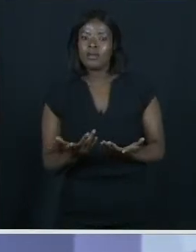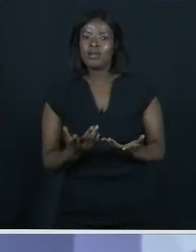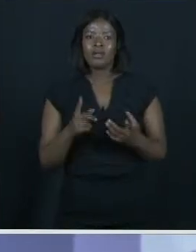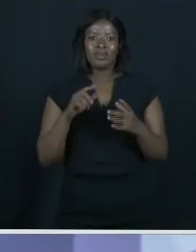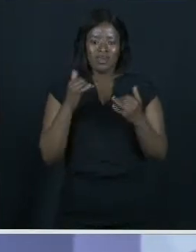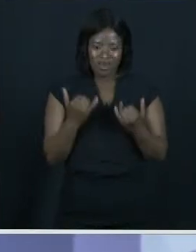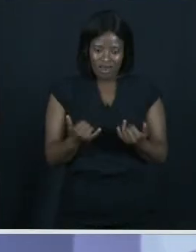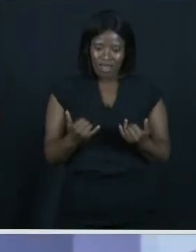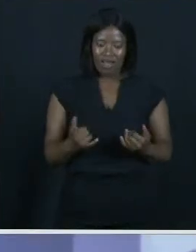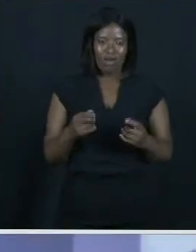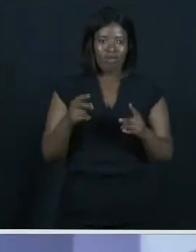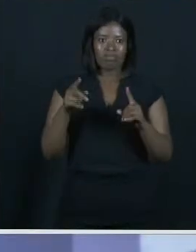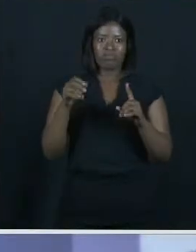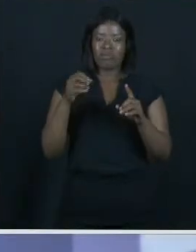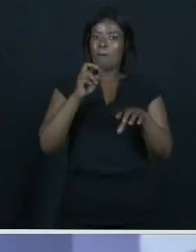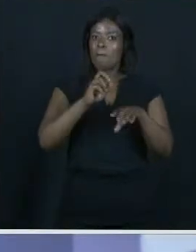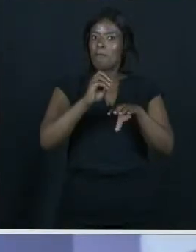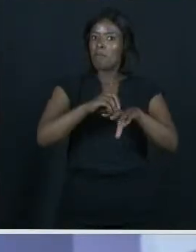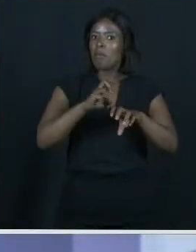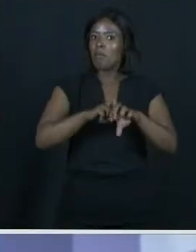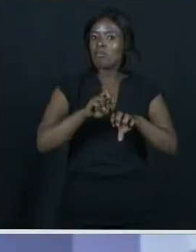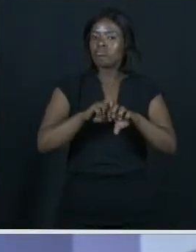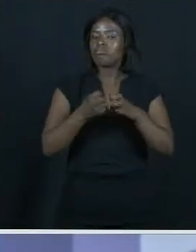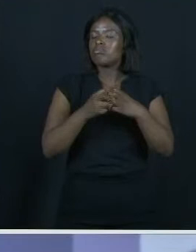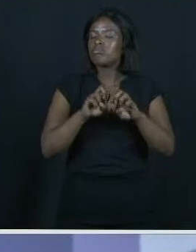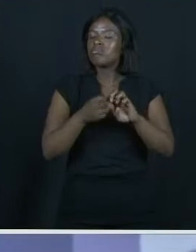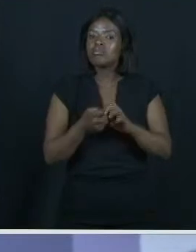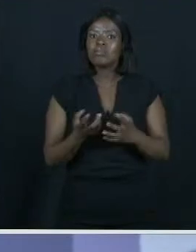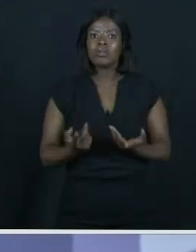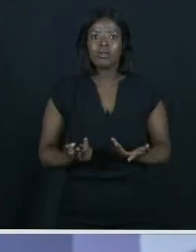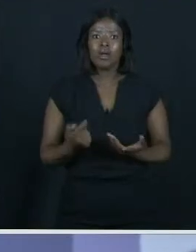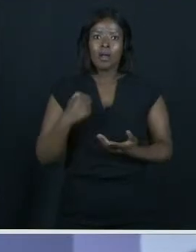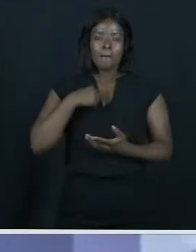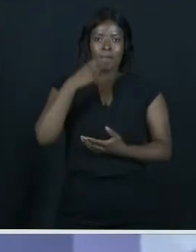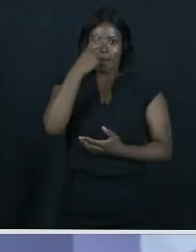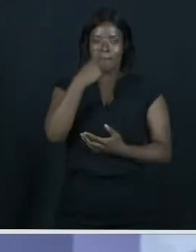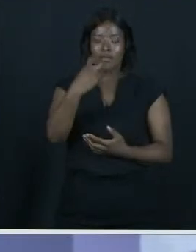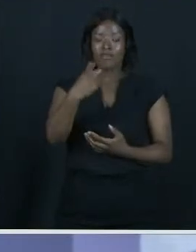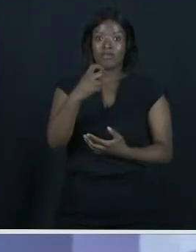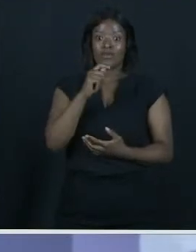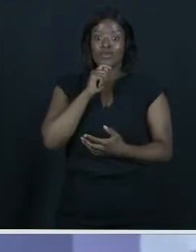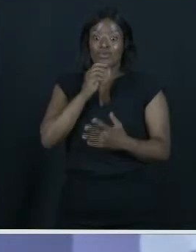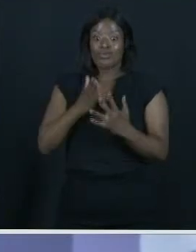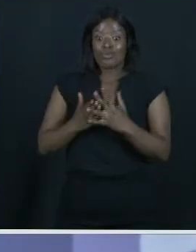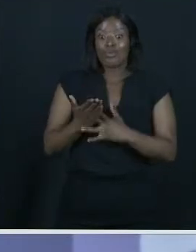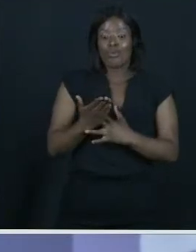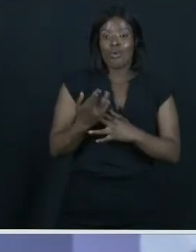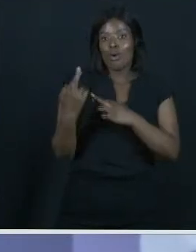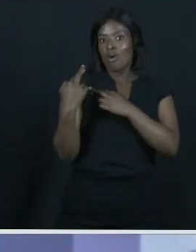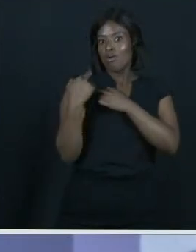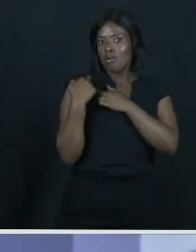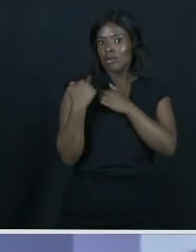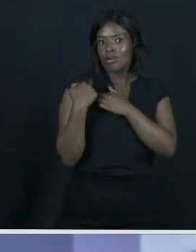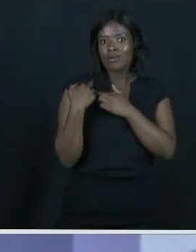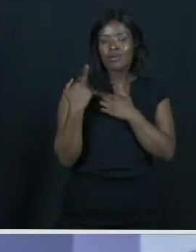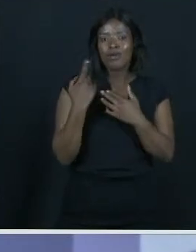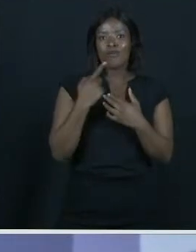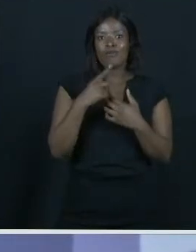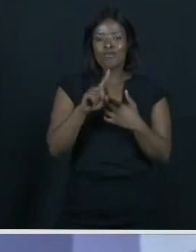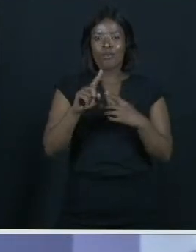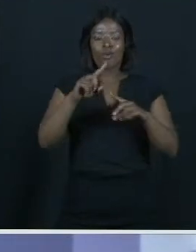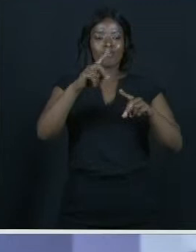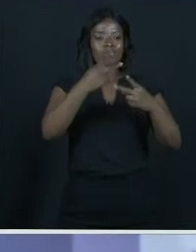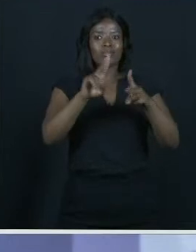are fighting against. I believe that through accountability and embracing the